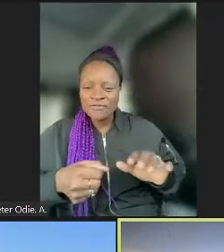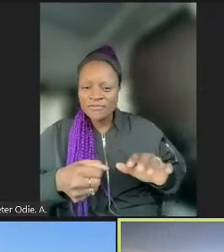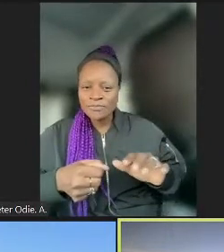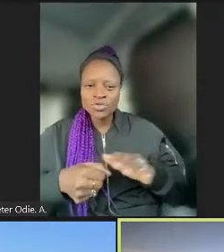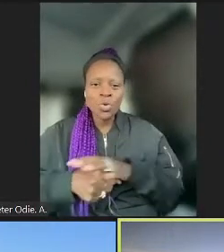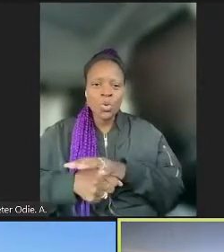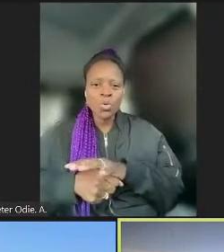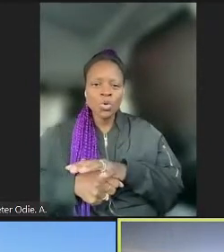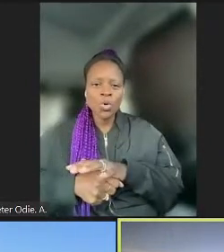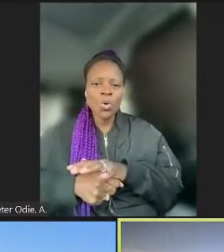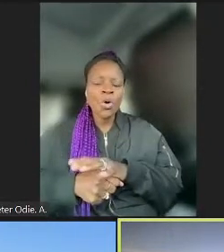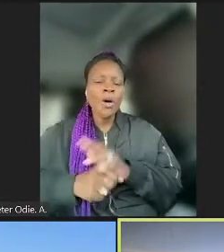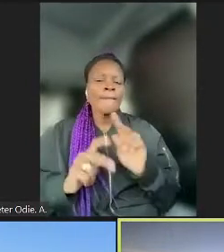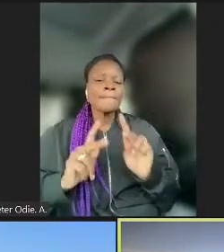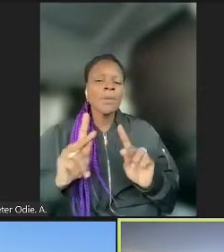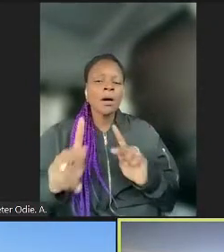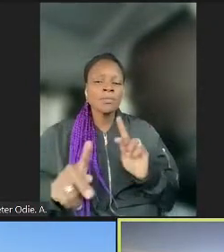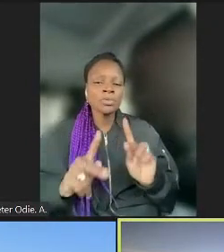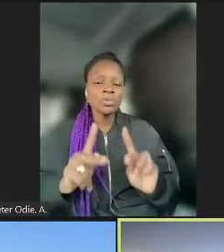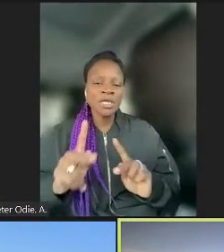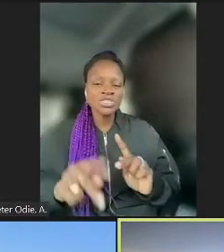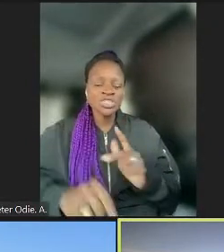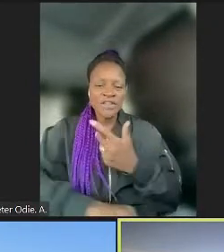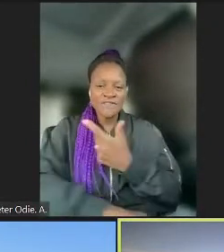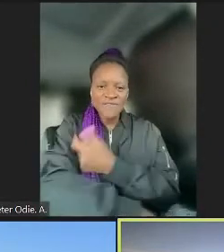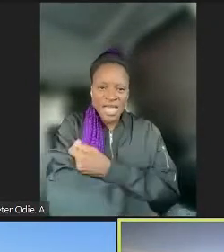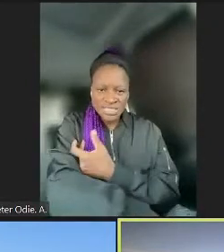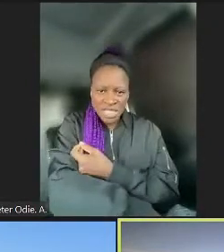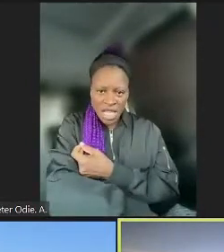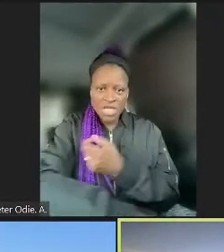vaccinated or be 8 weeks after